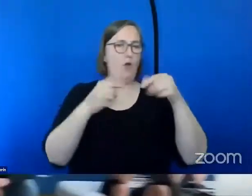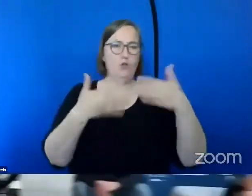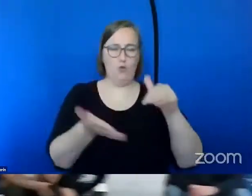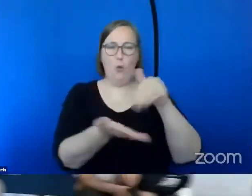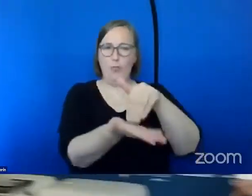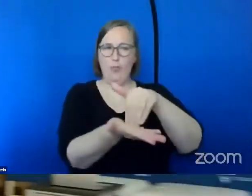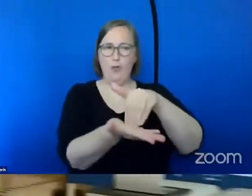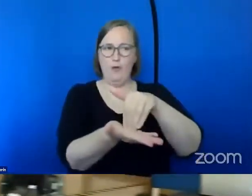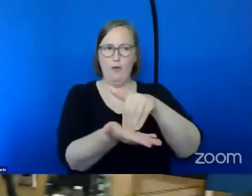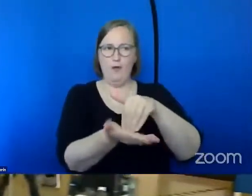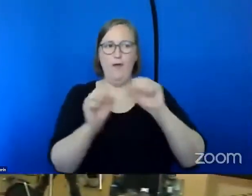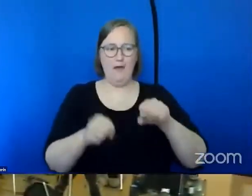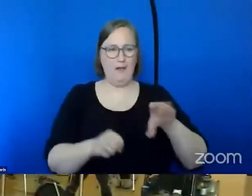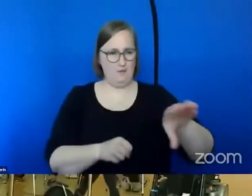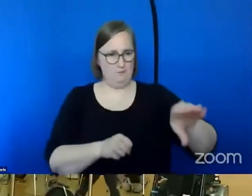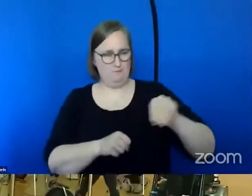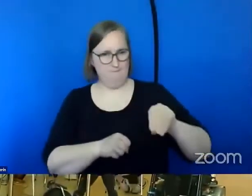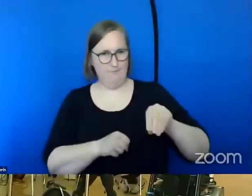fingertips.